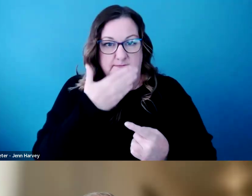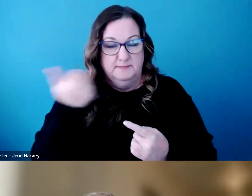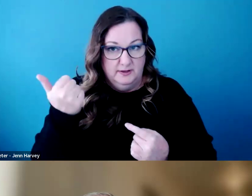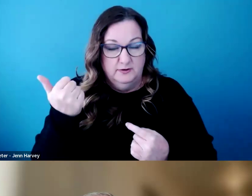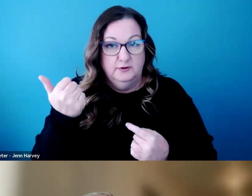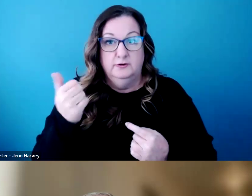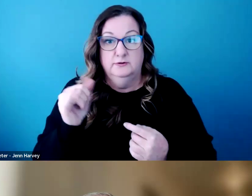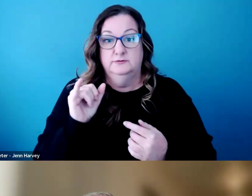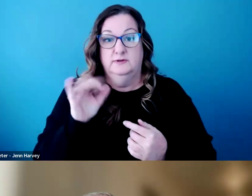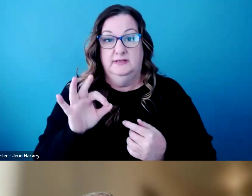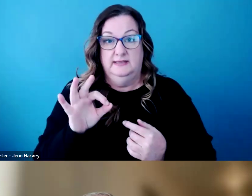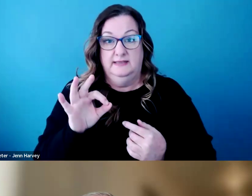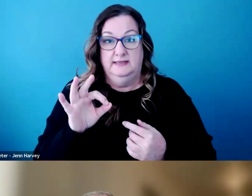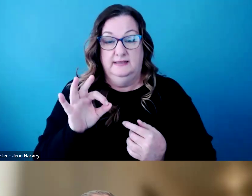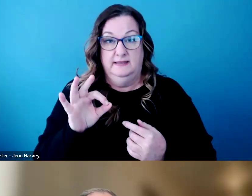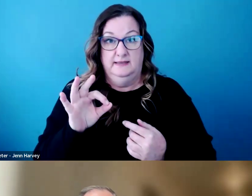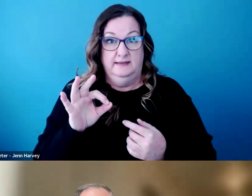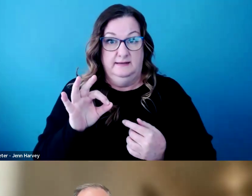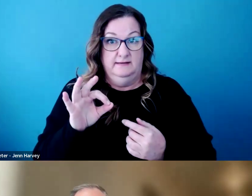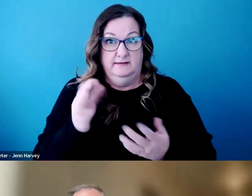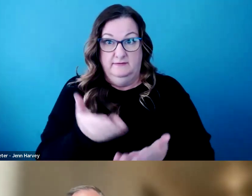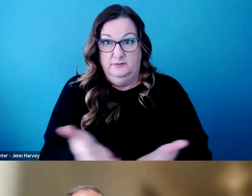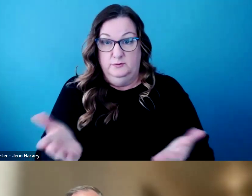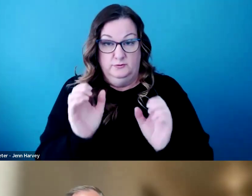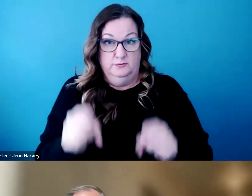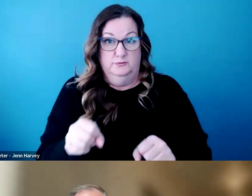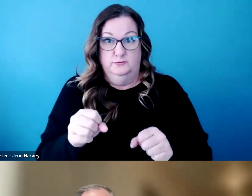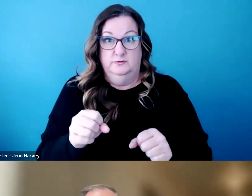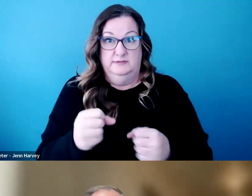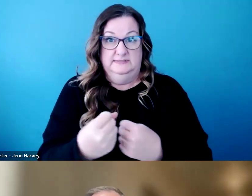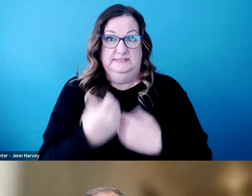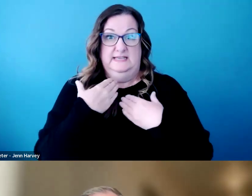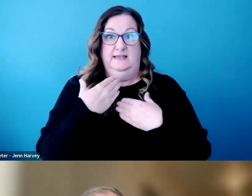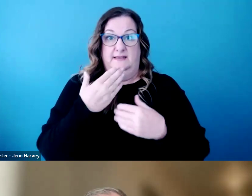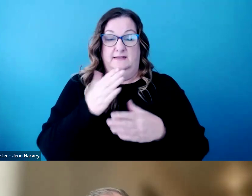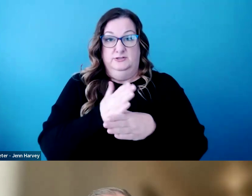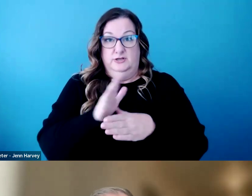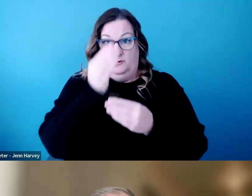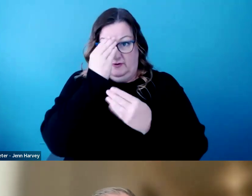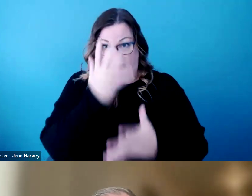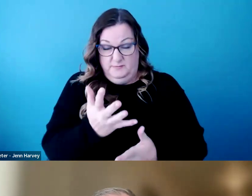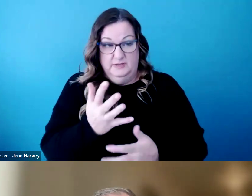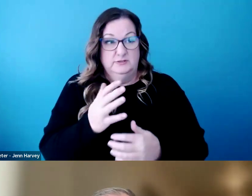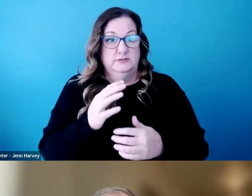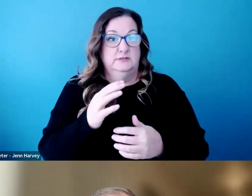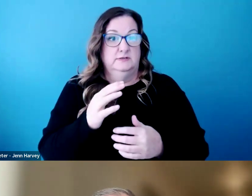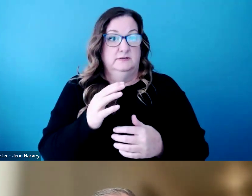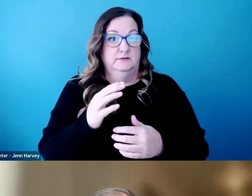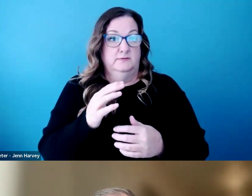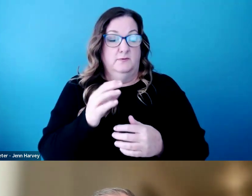if you would like to share information with us or have